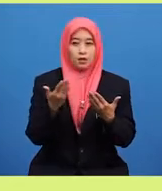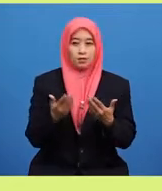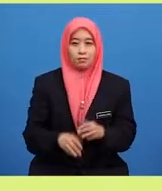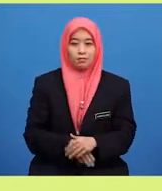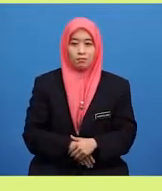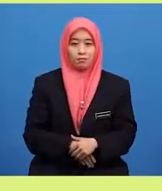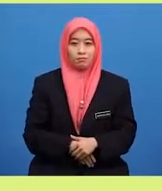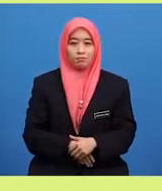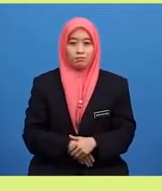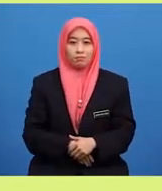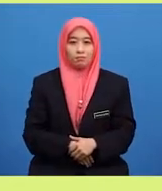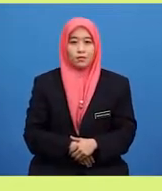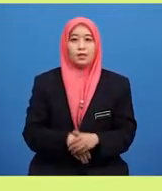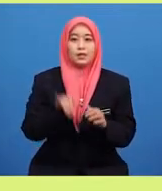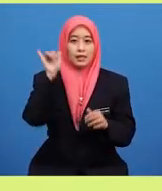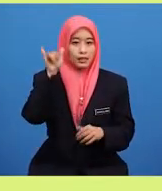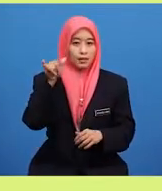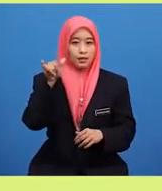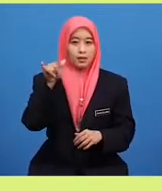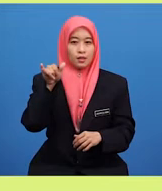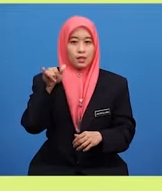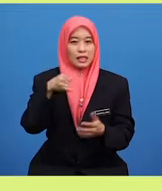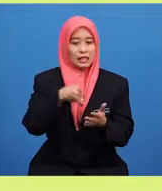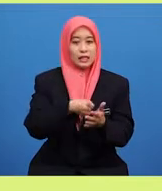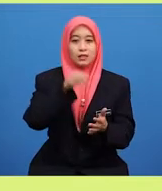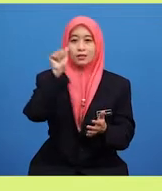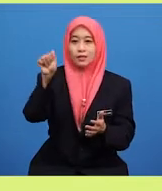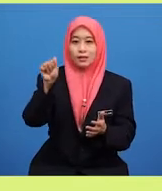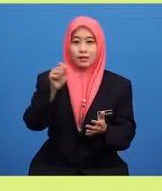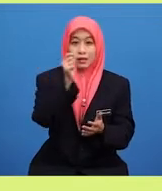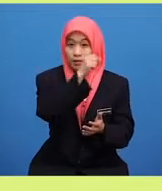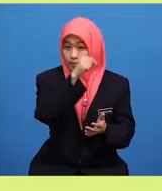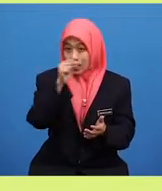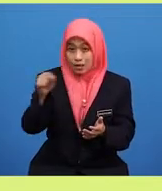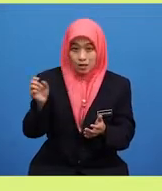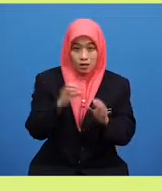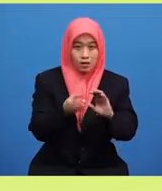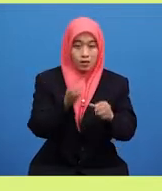Yes, it's a pencil case. Next one.